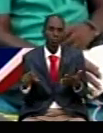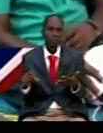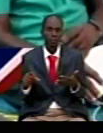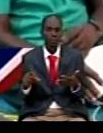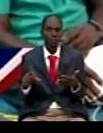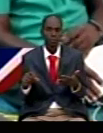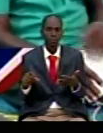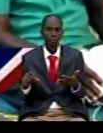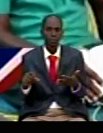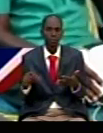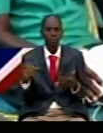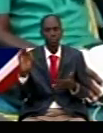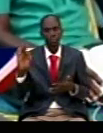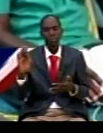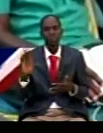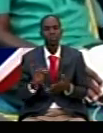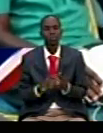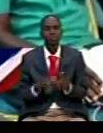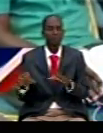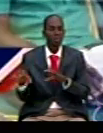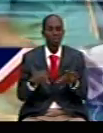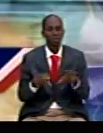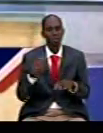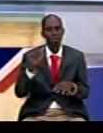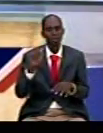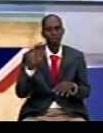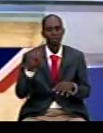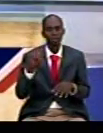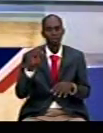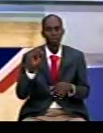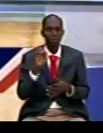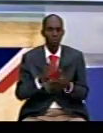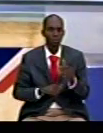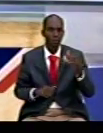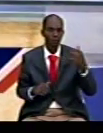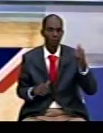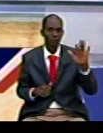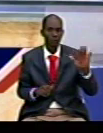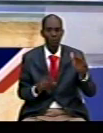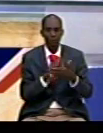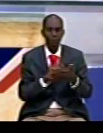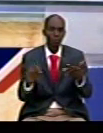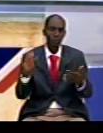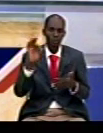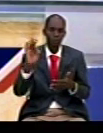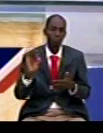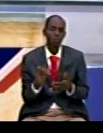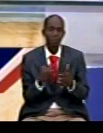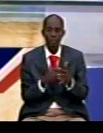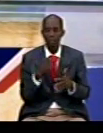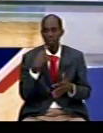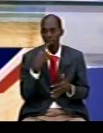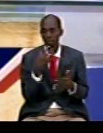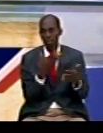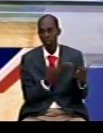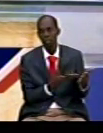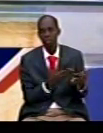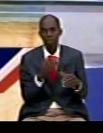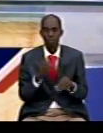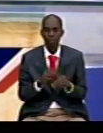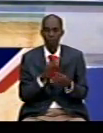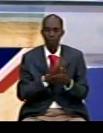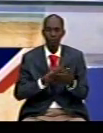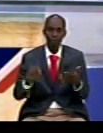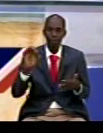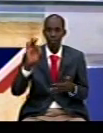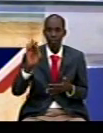now from verse 9. Acts 15, verse 9. It says in verse